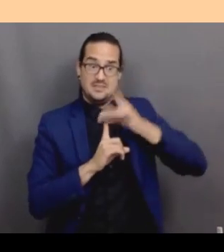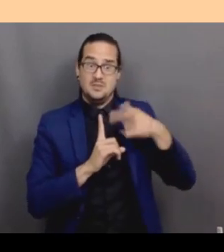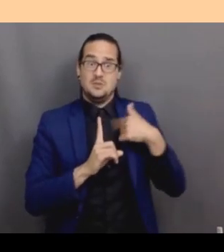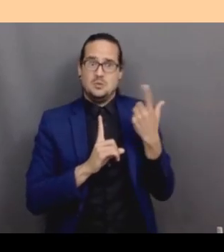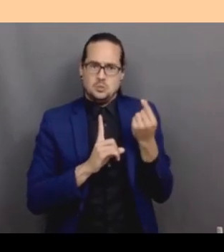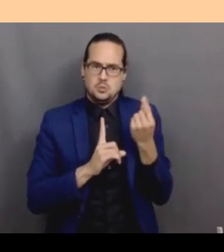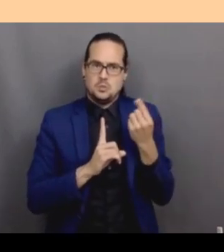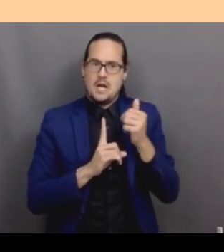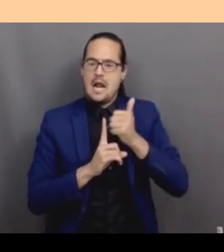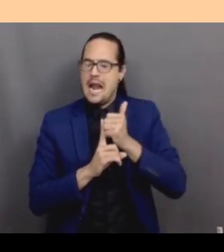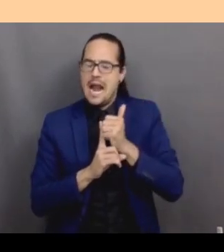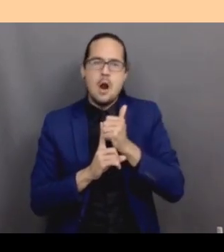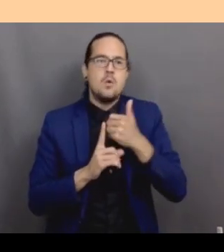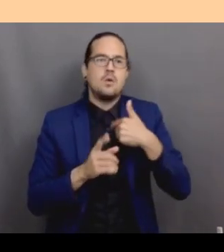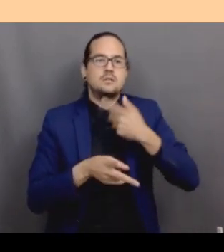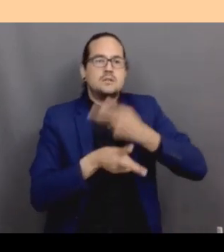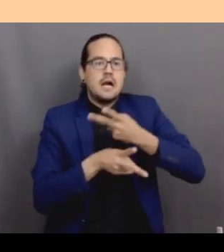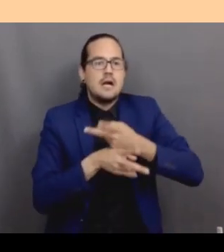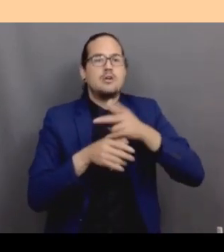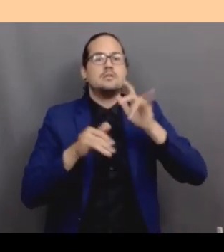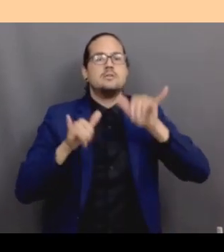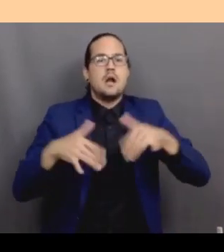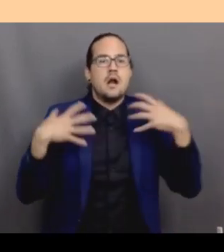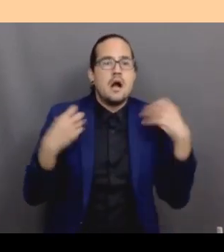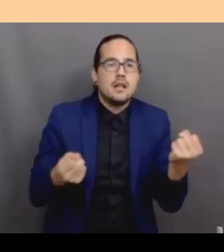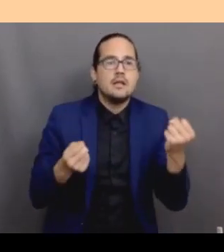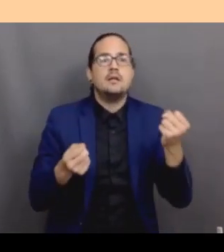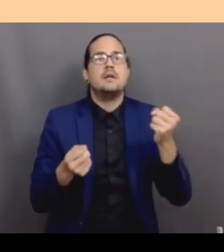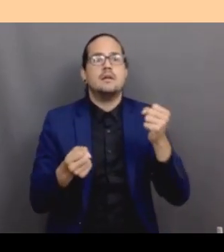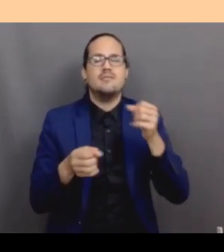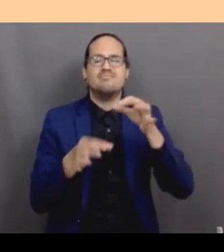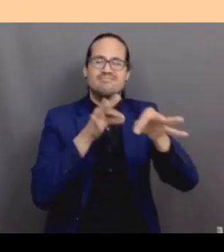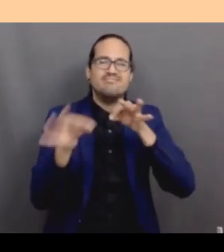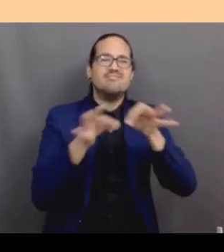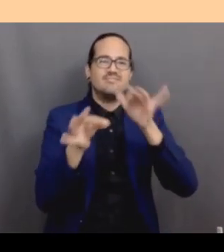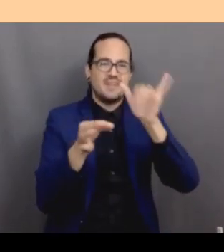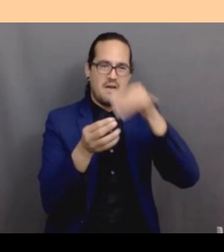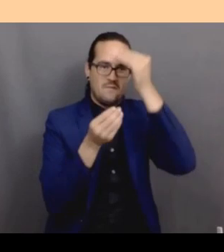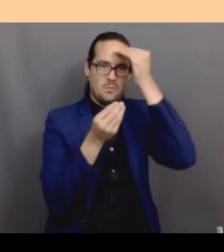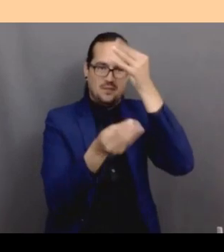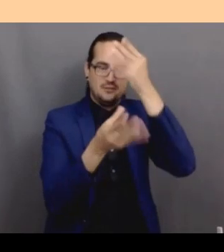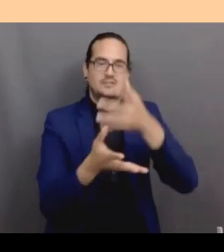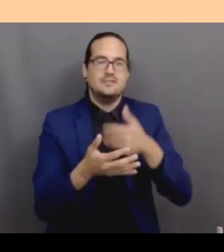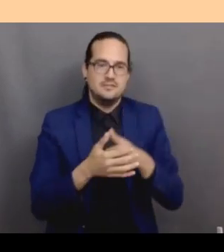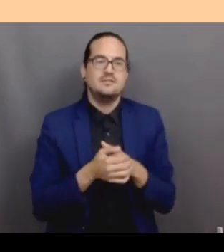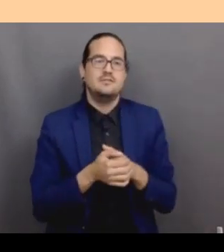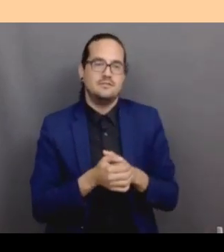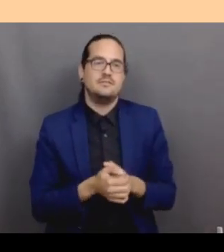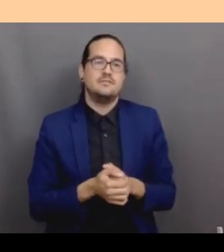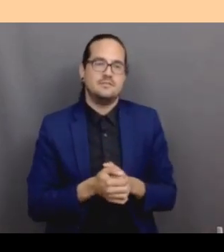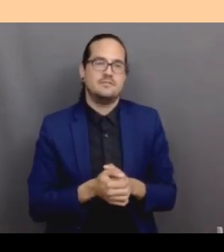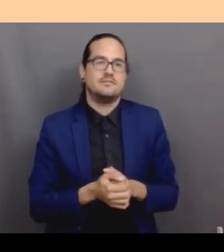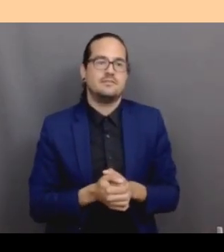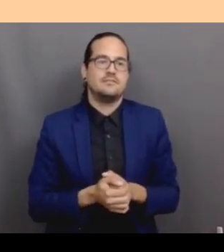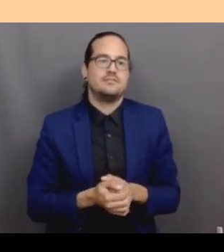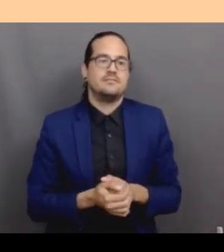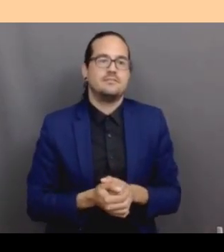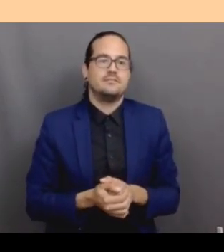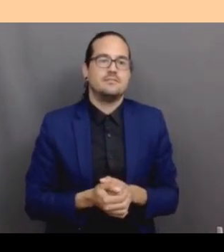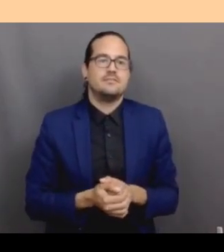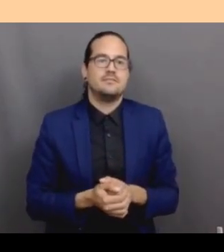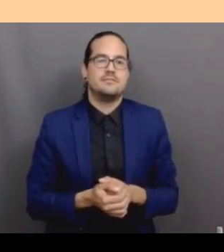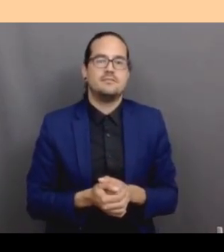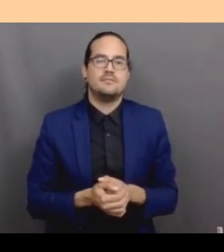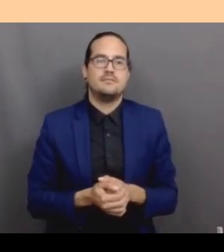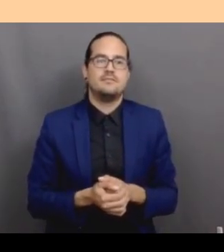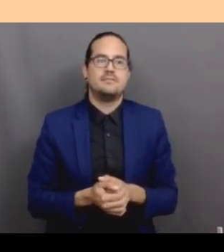families. That's a really good point. I know that, Benita, you had mentioned in your report, as it relates to individuals